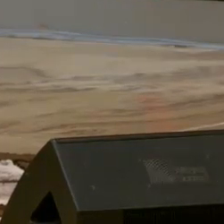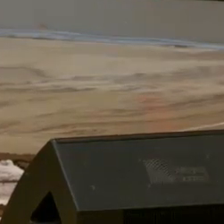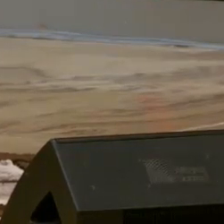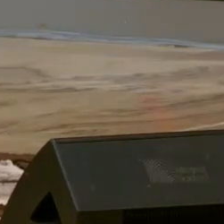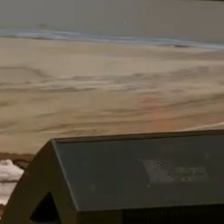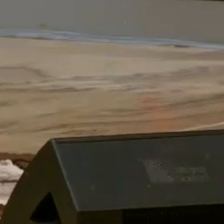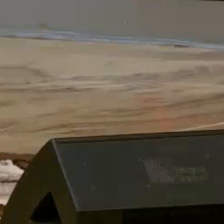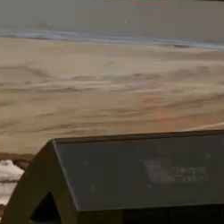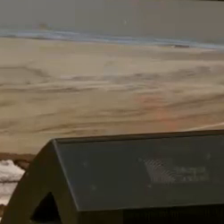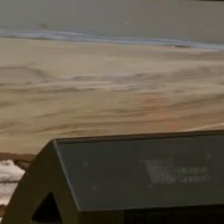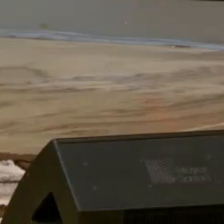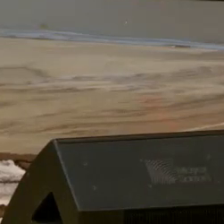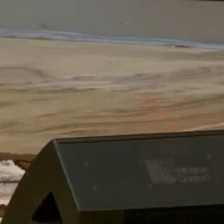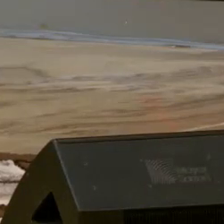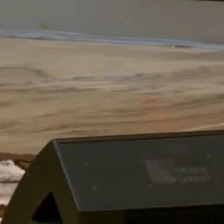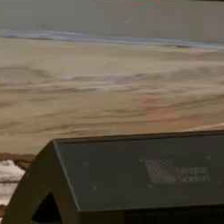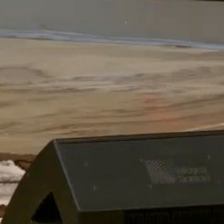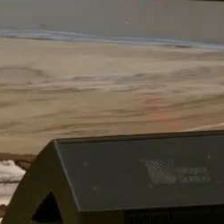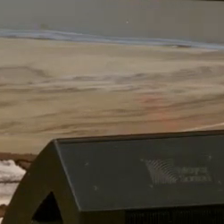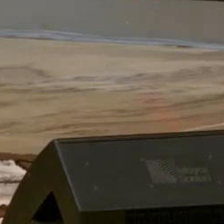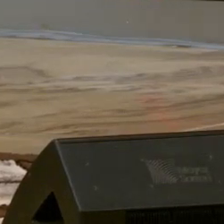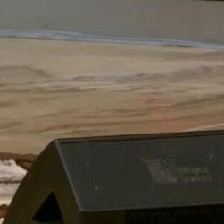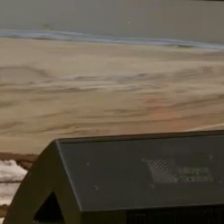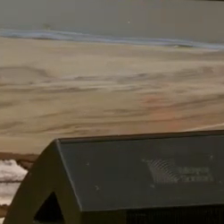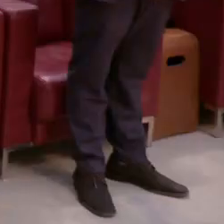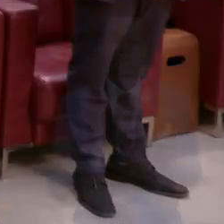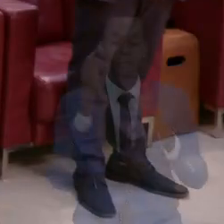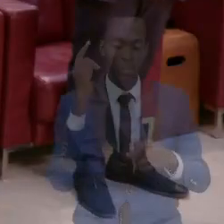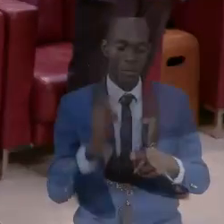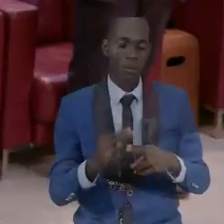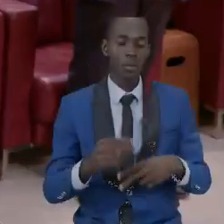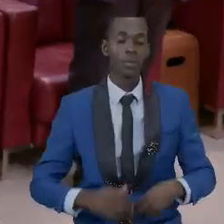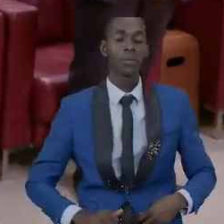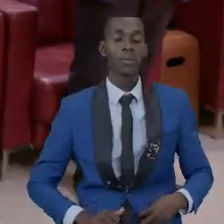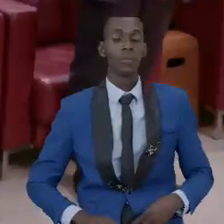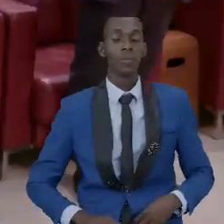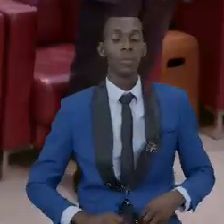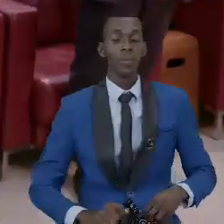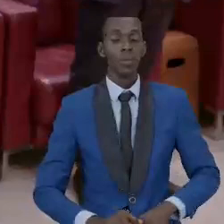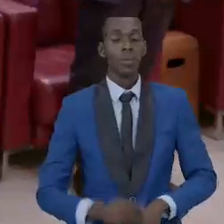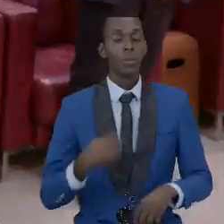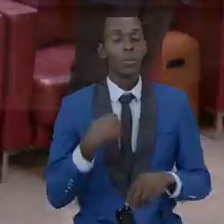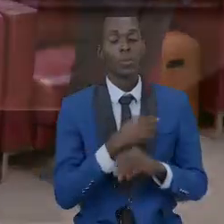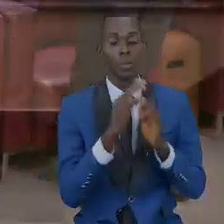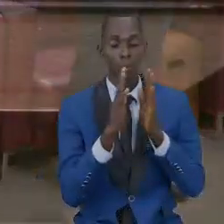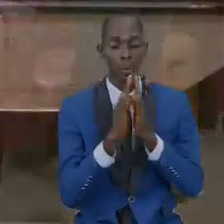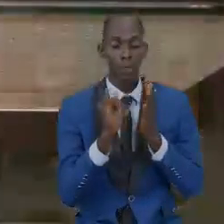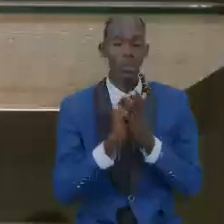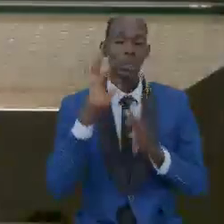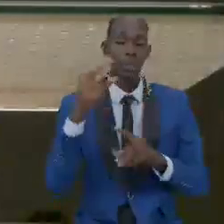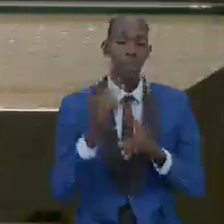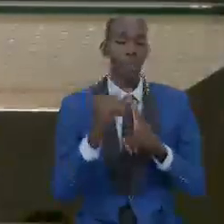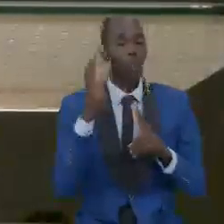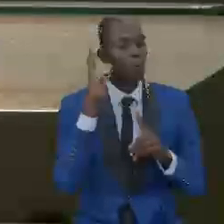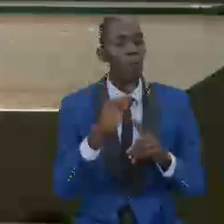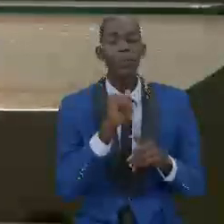profit everyone here tonight in Jesus' name. We pray that your word will